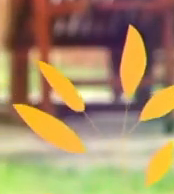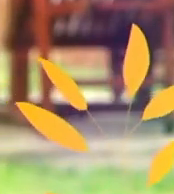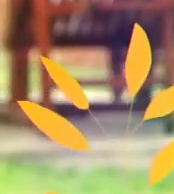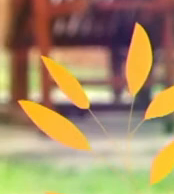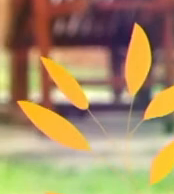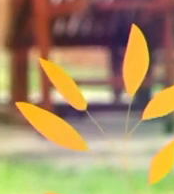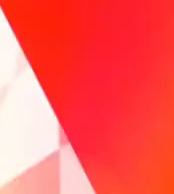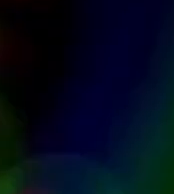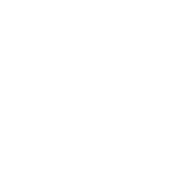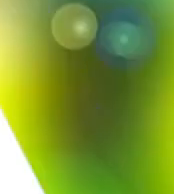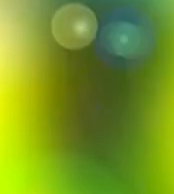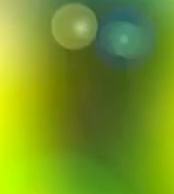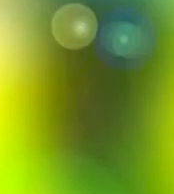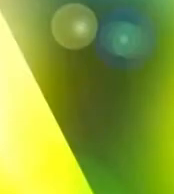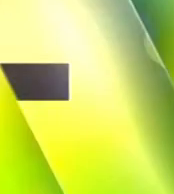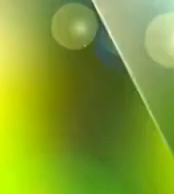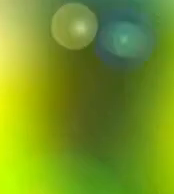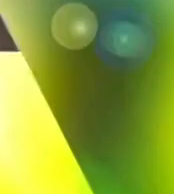for future generations.